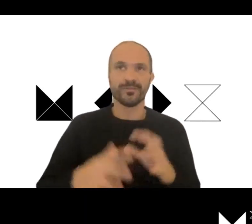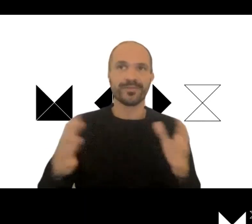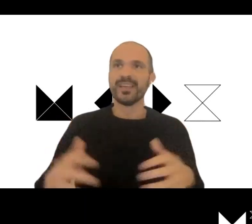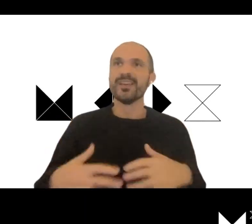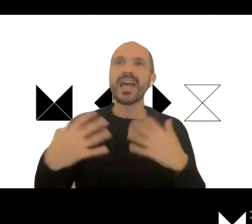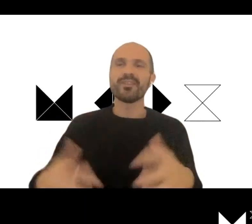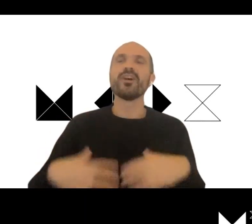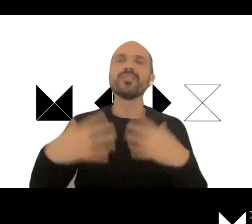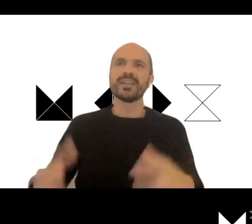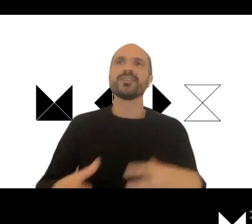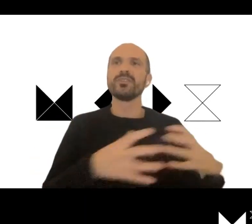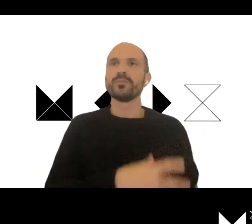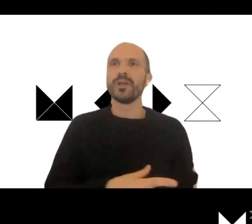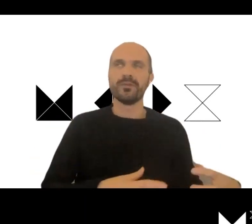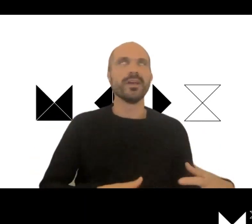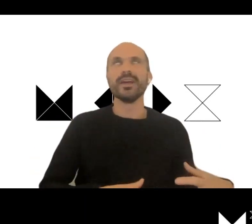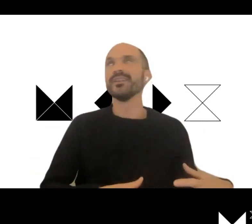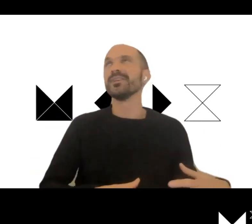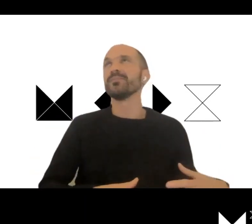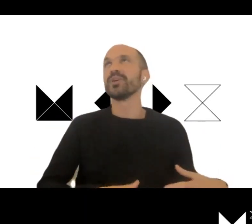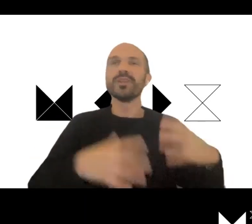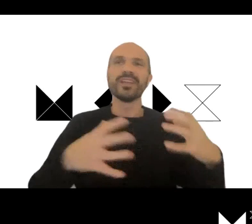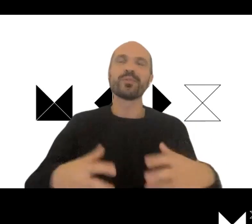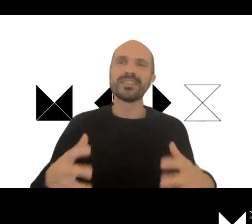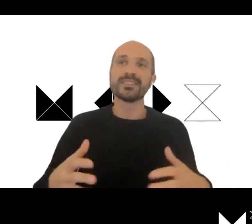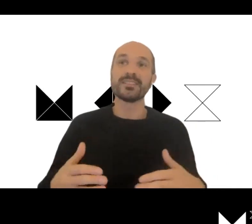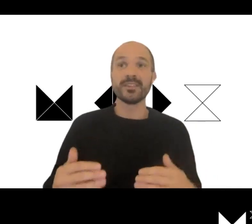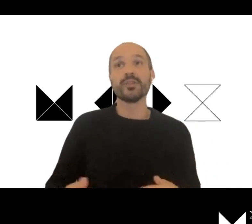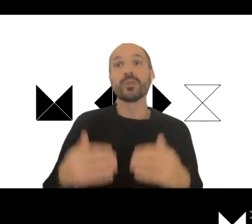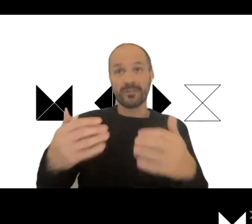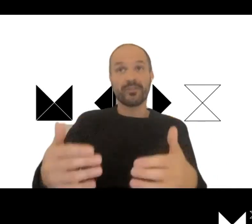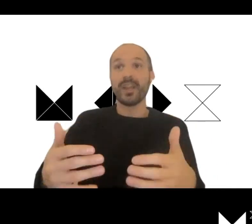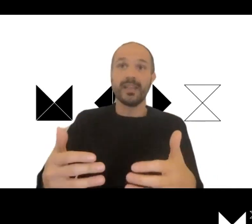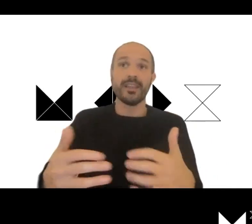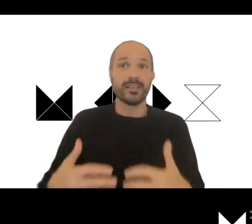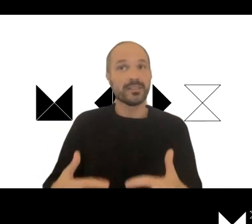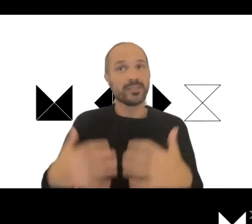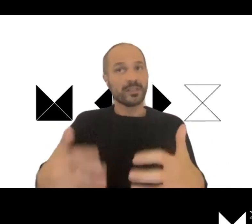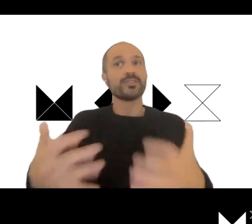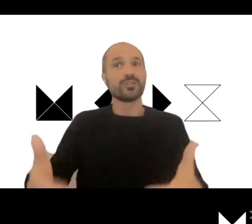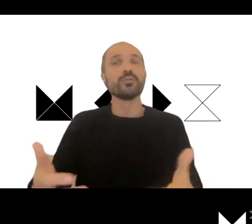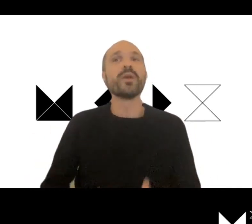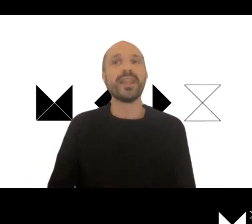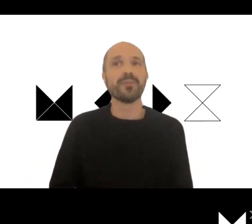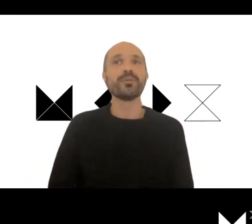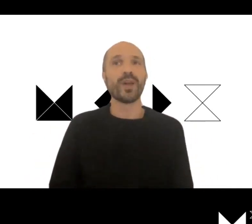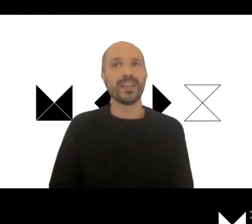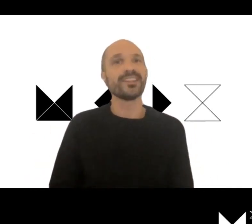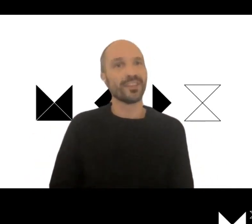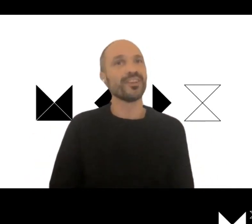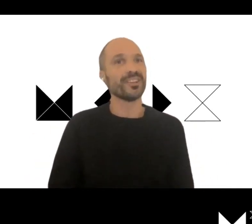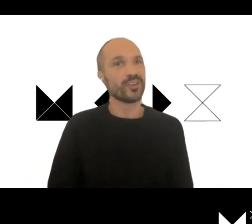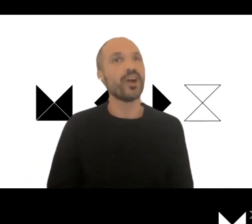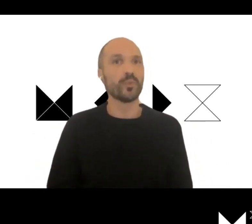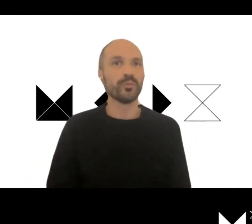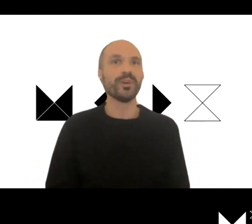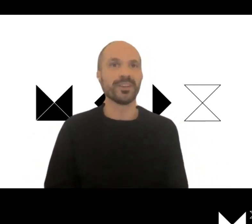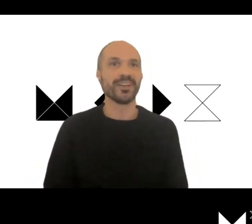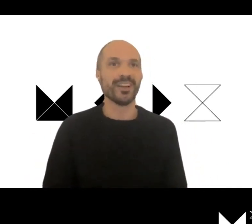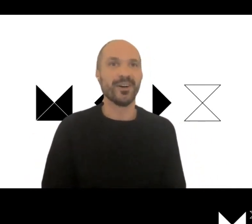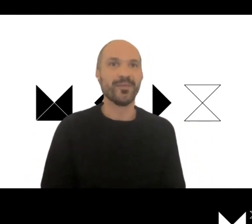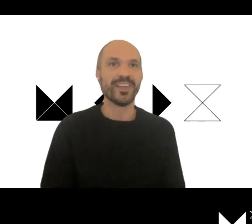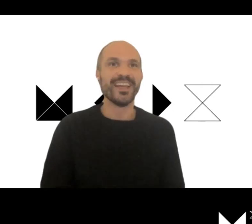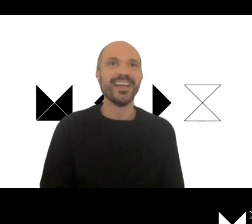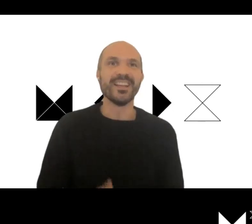all the technical and permitting processes, that you were afraid that the consumer may not be ready to live in a tall wood